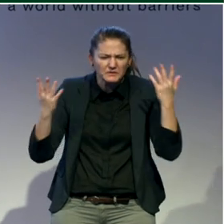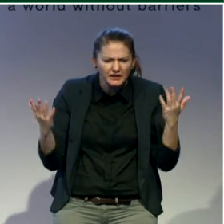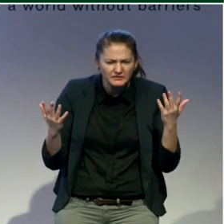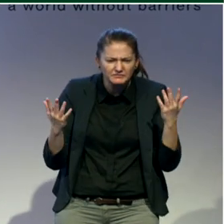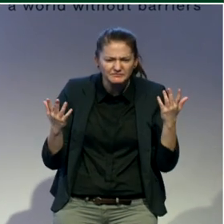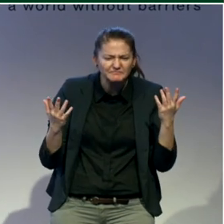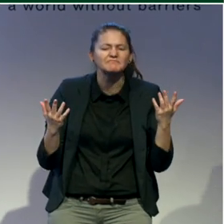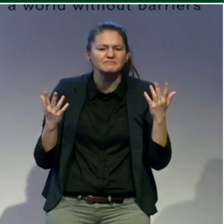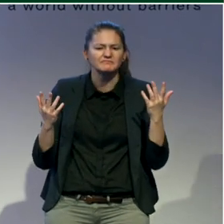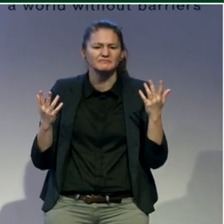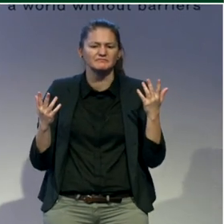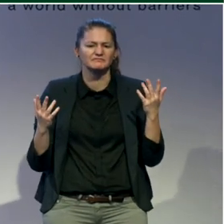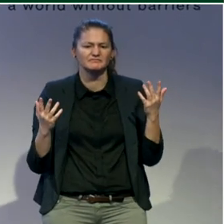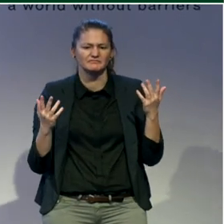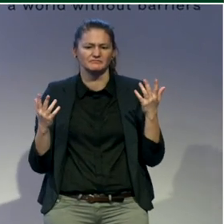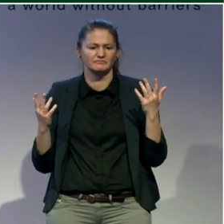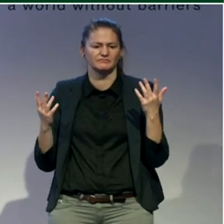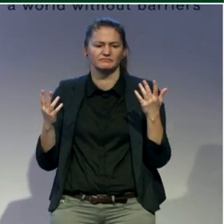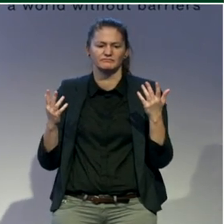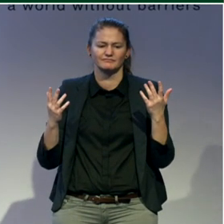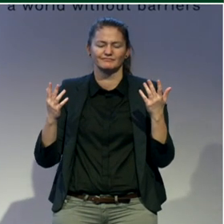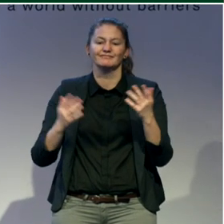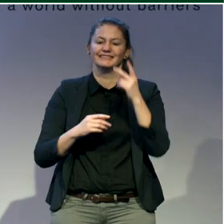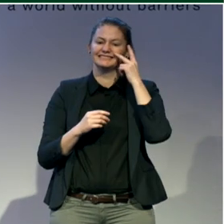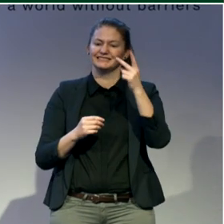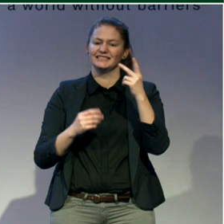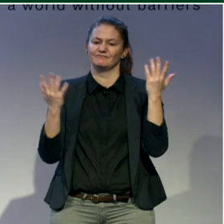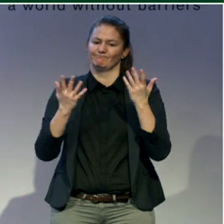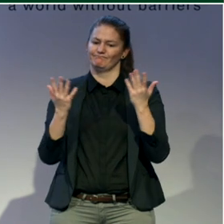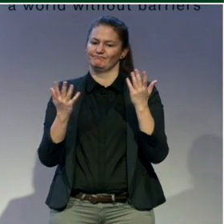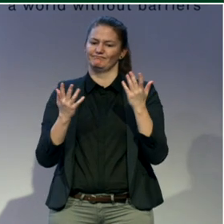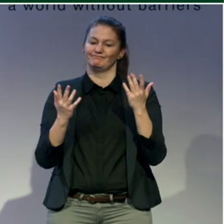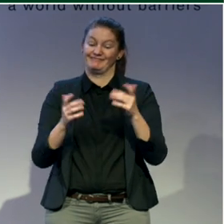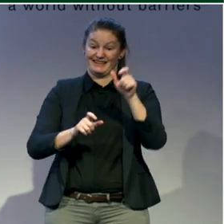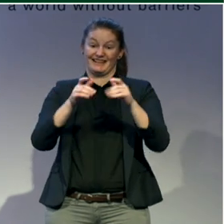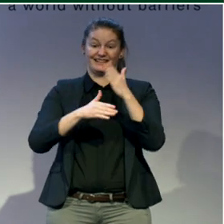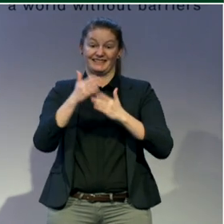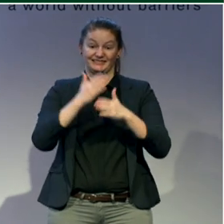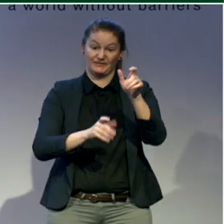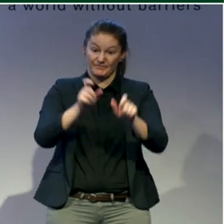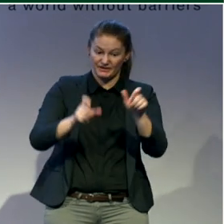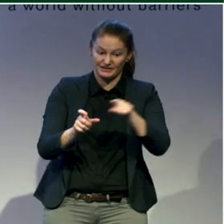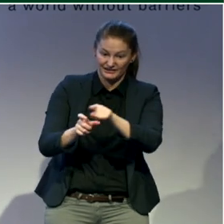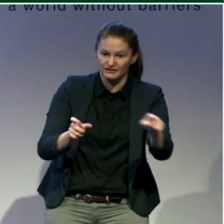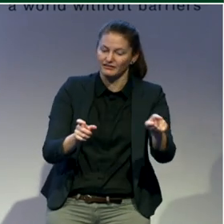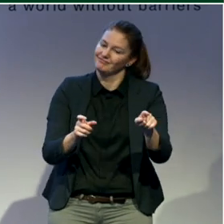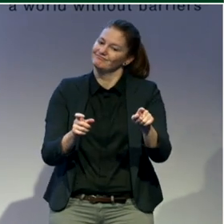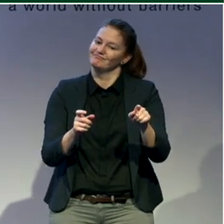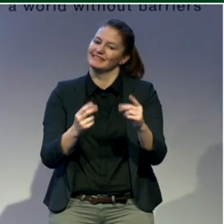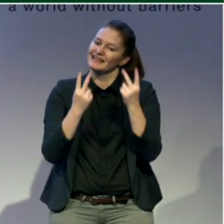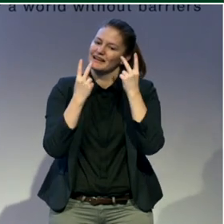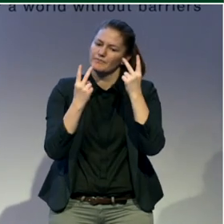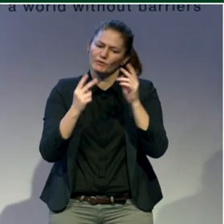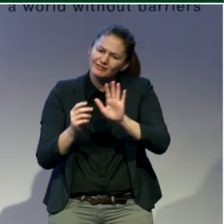intellectual disability being a parent, falling in love, or having sexual desire. This is why many,